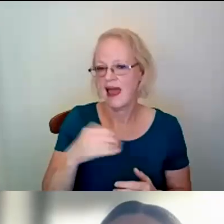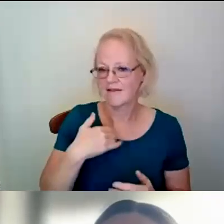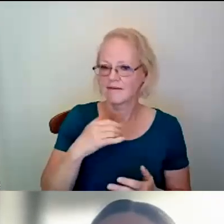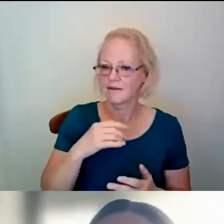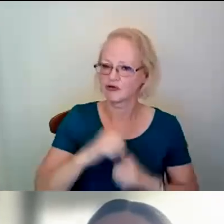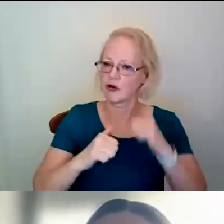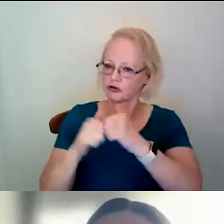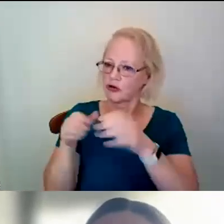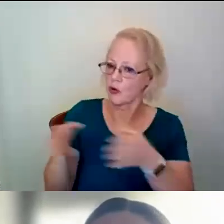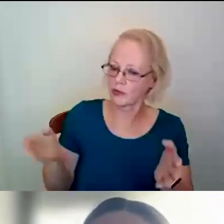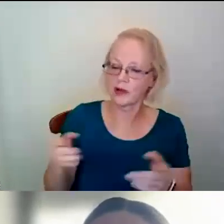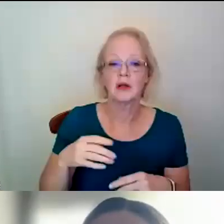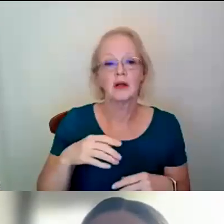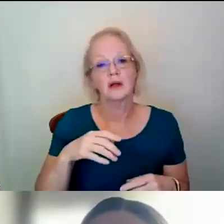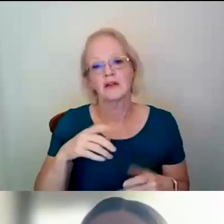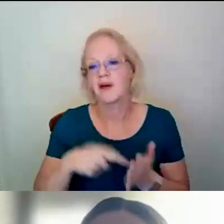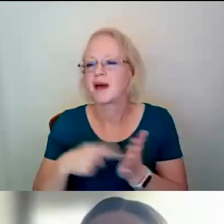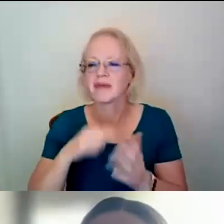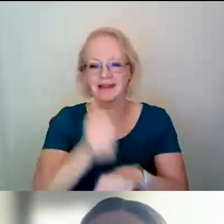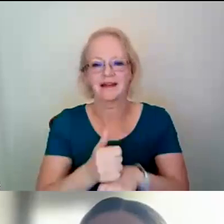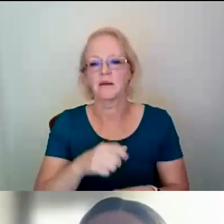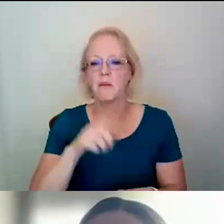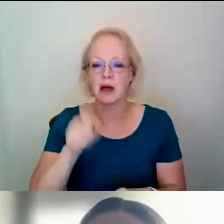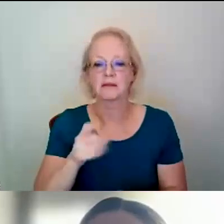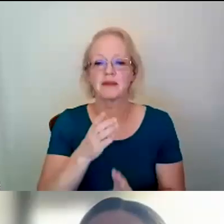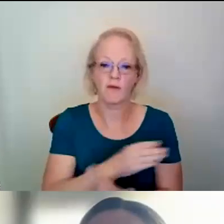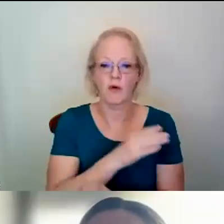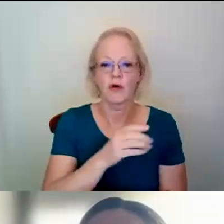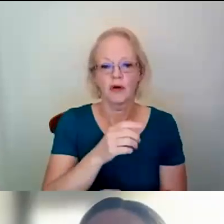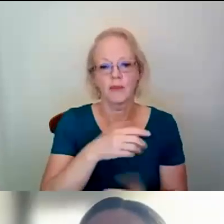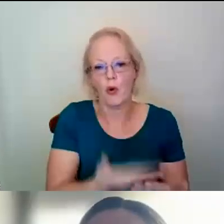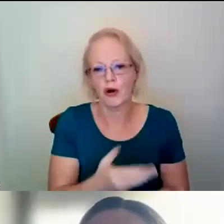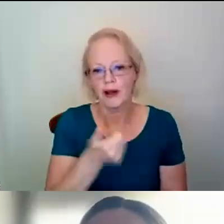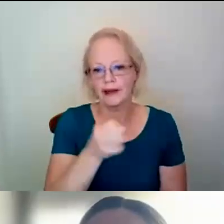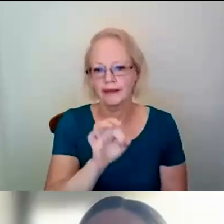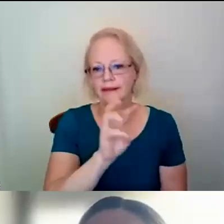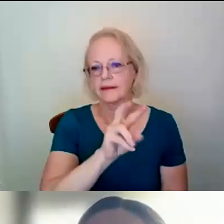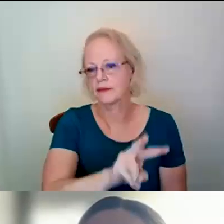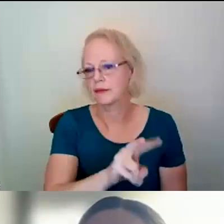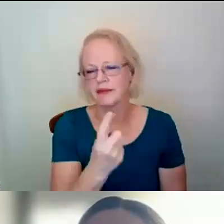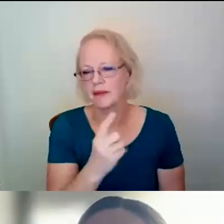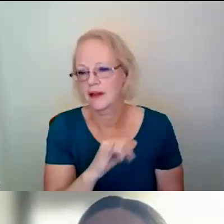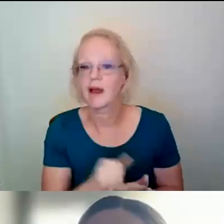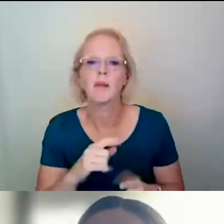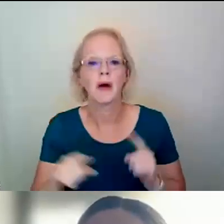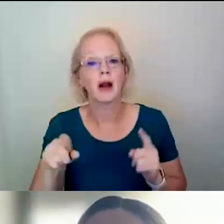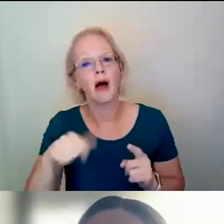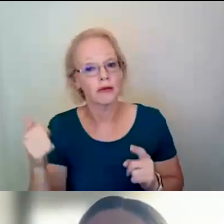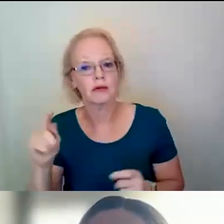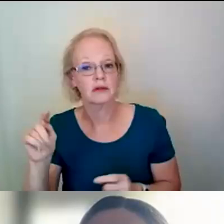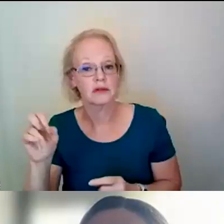say, 1962 or something along that line, yes, I mean, the open-ended tontines would accept people who